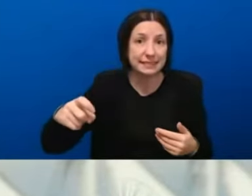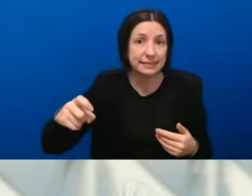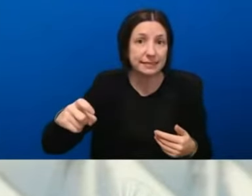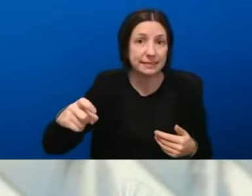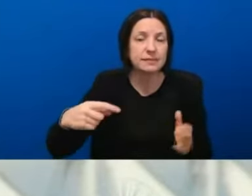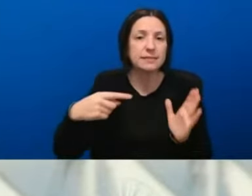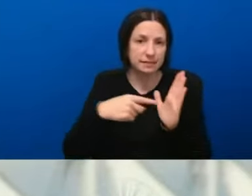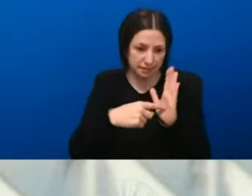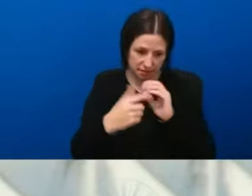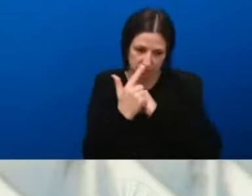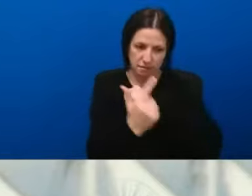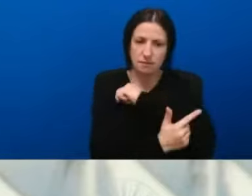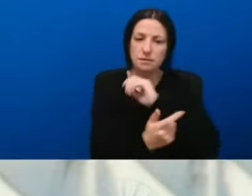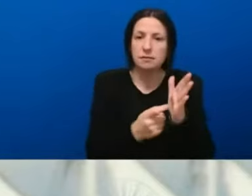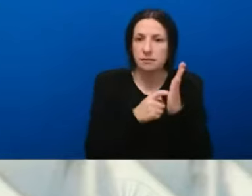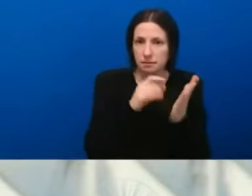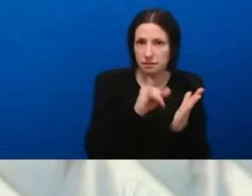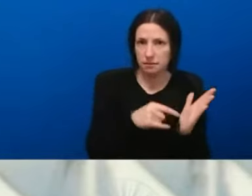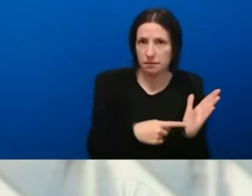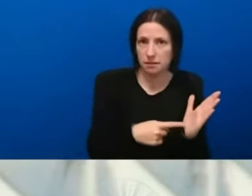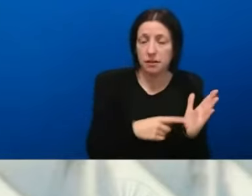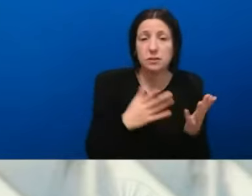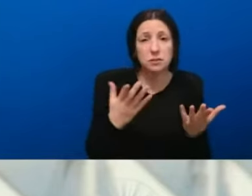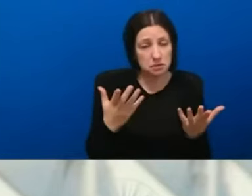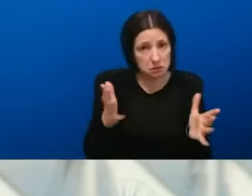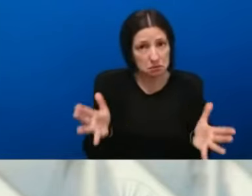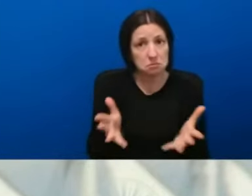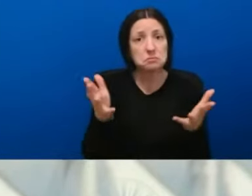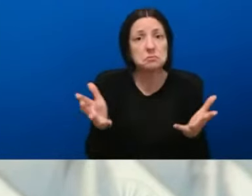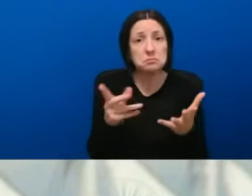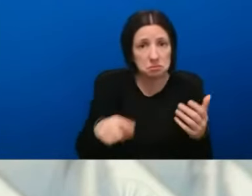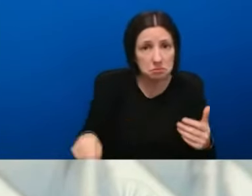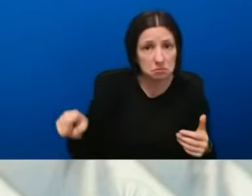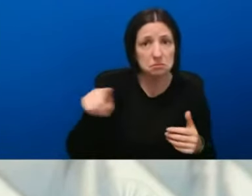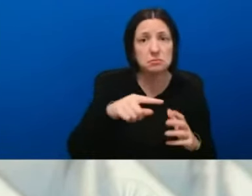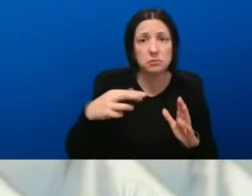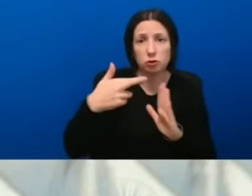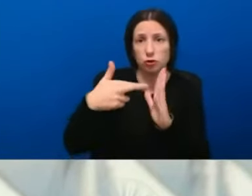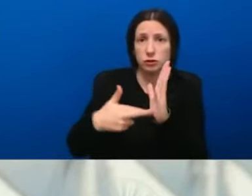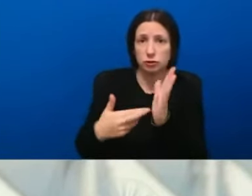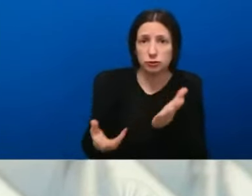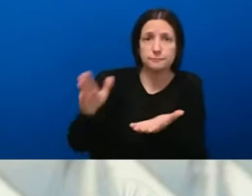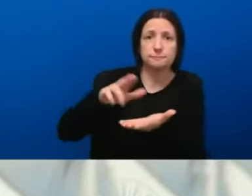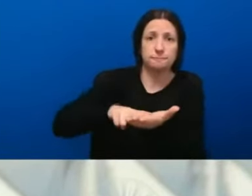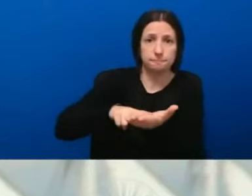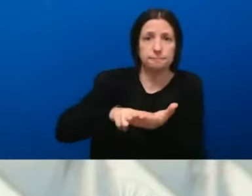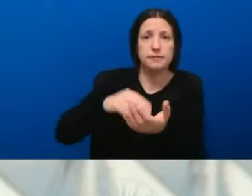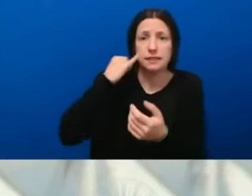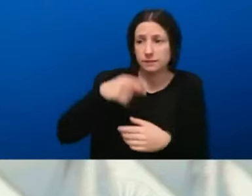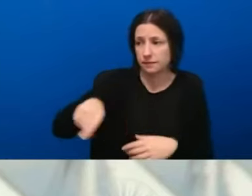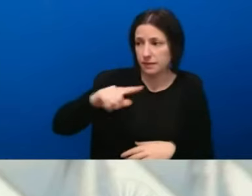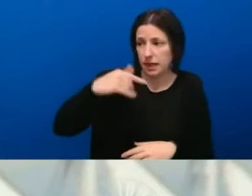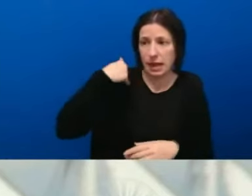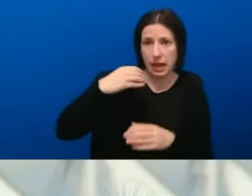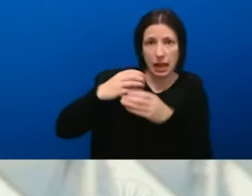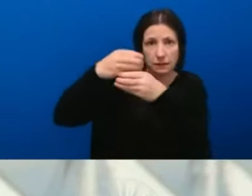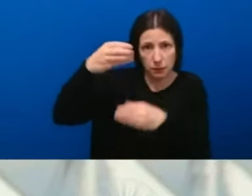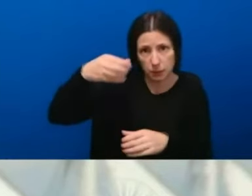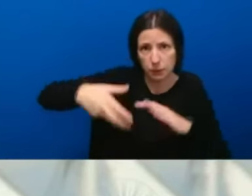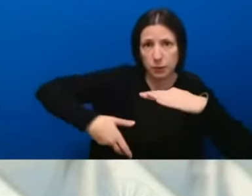the Act. And we've had some success in encouraging people to register, and